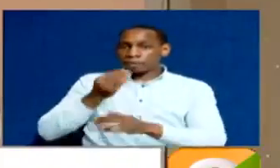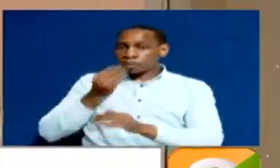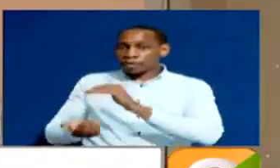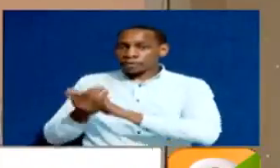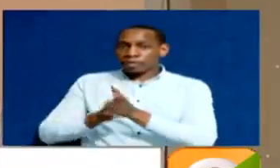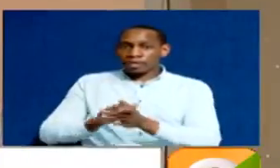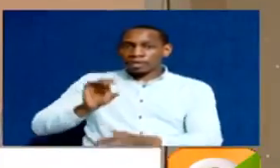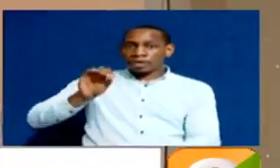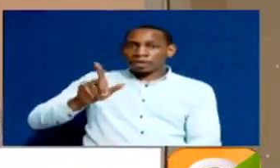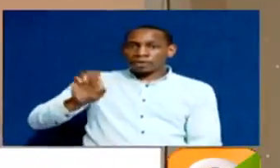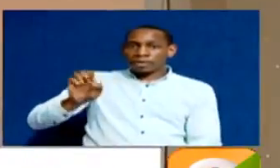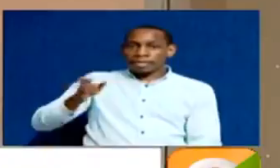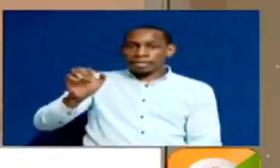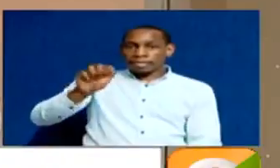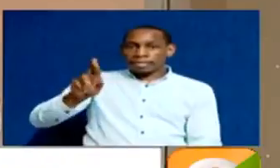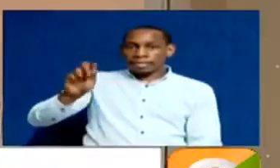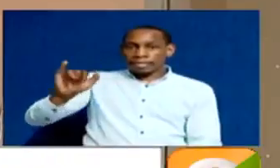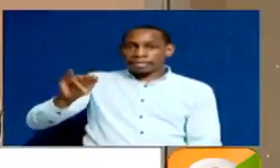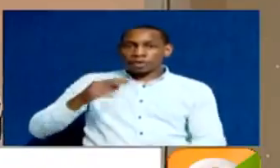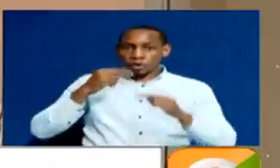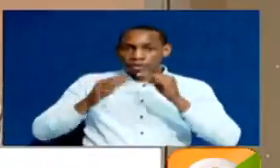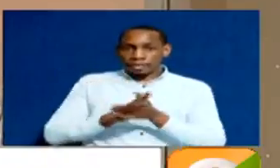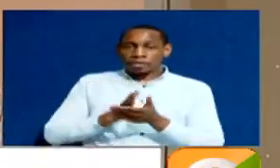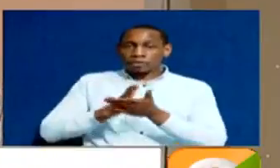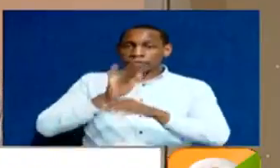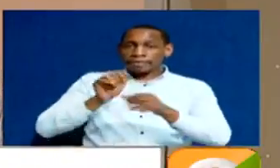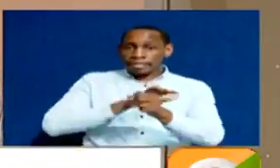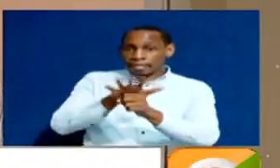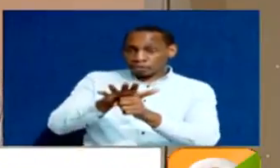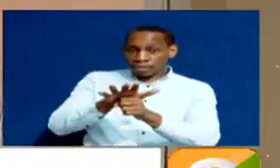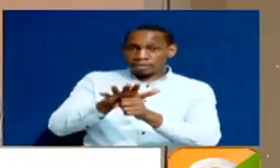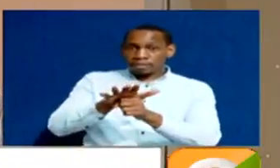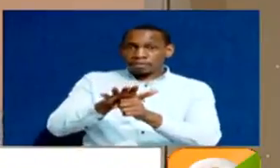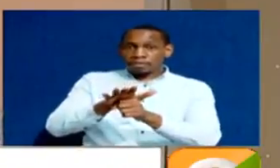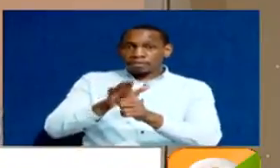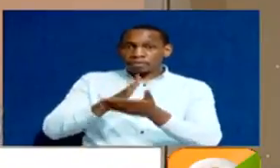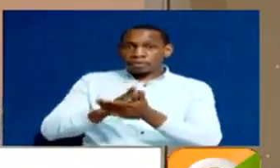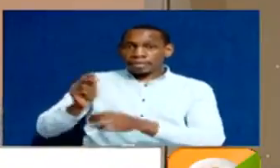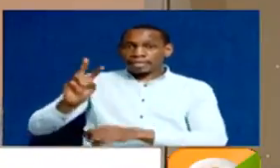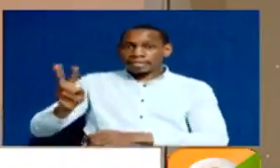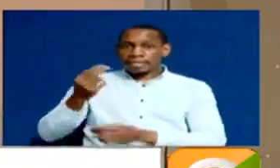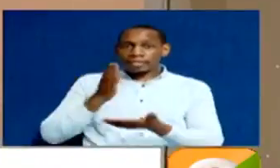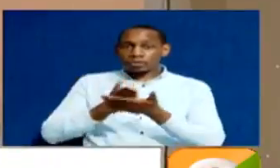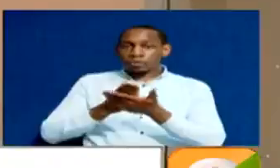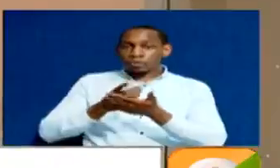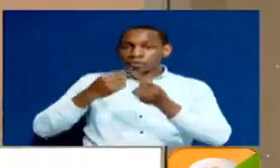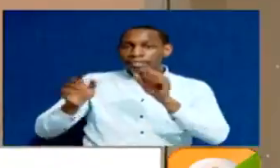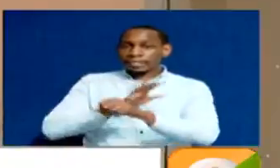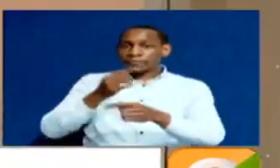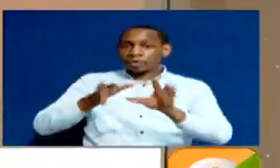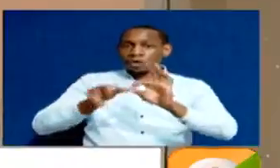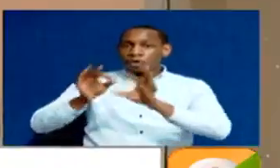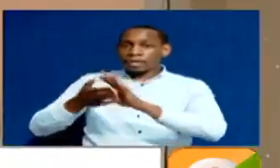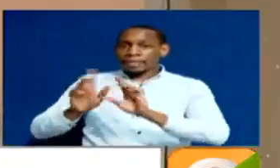Ole Sereni Hotel in Nairobi this morning. In spite of the effects of the COVID-19 pandemic, this was Kenya's second most successful